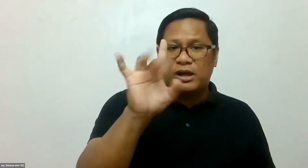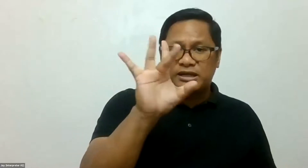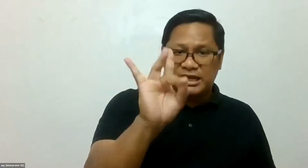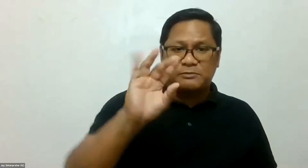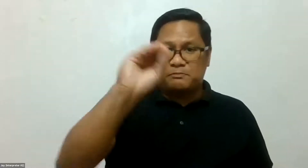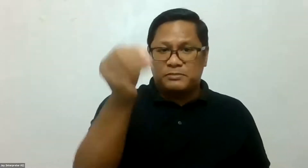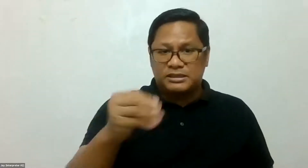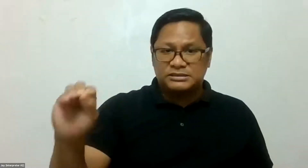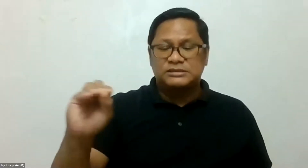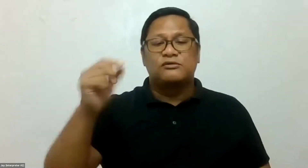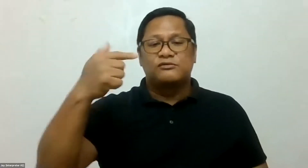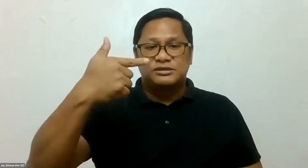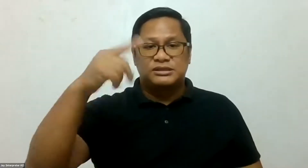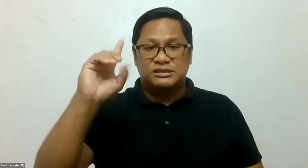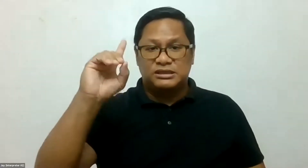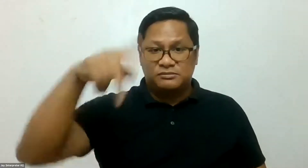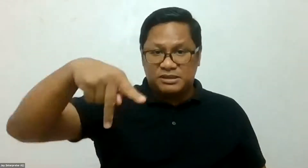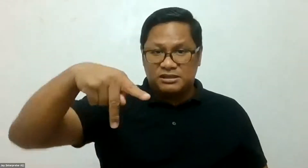0.018% of the GDP.